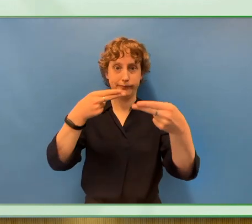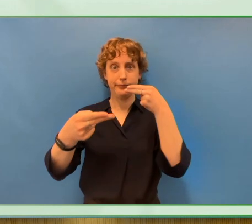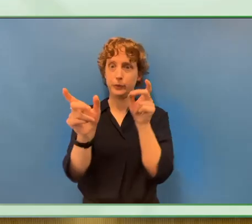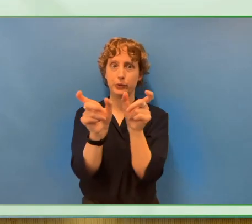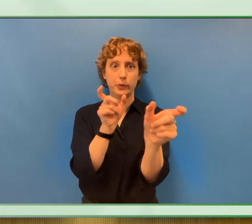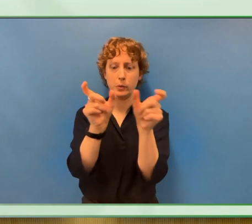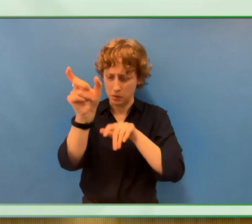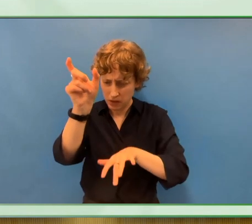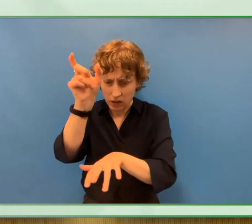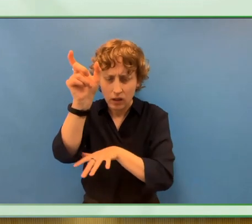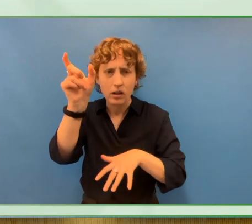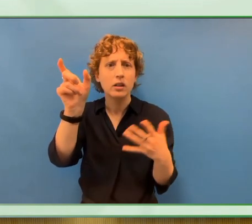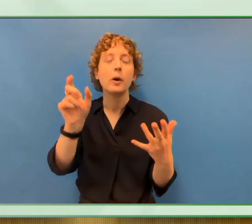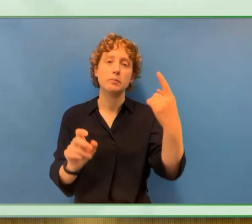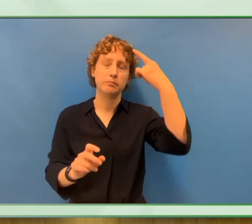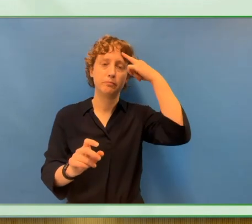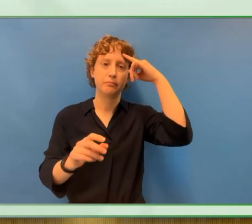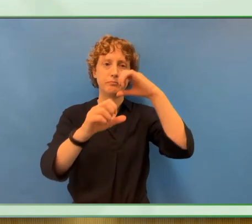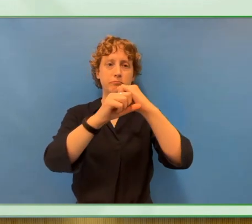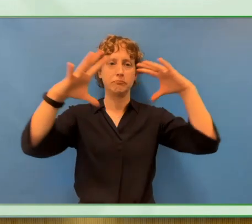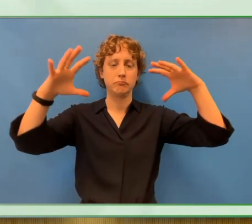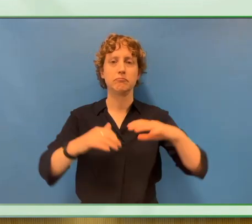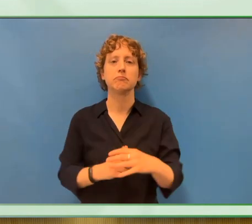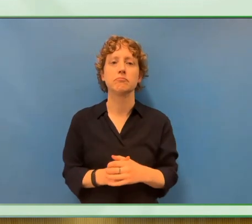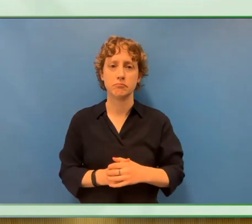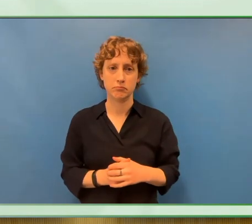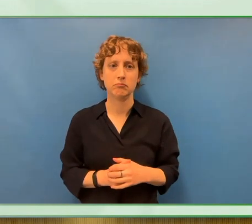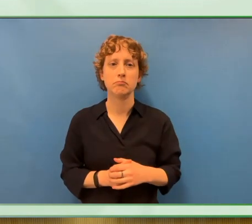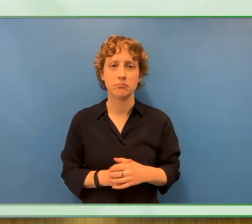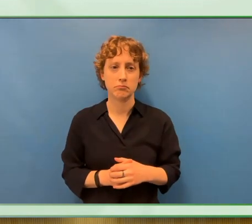people never mentioning human rights, otherwise it doesn't work.